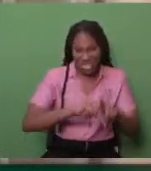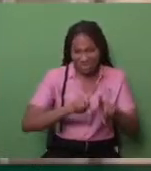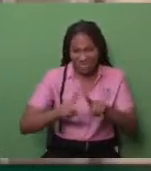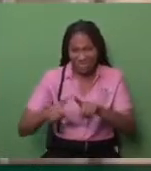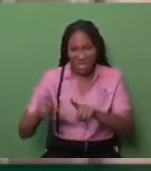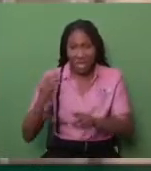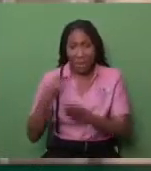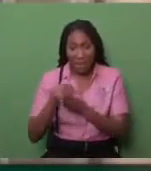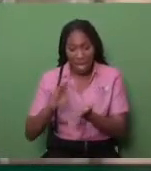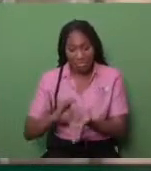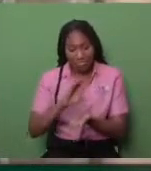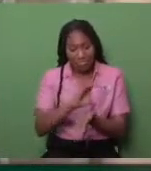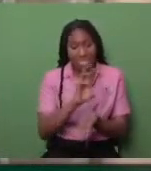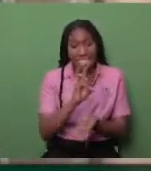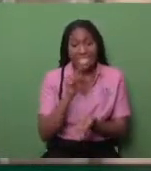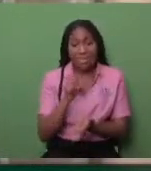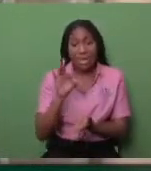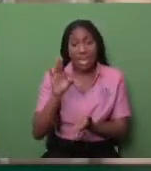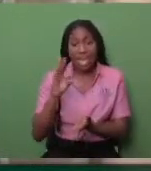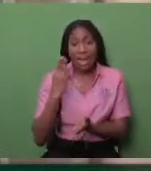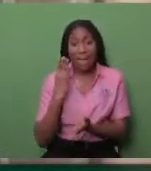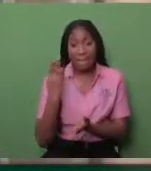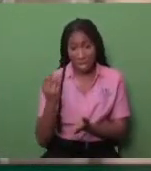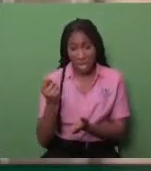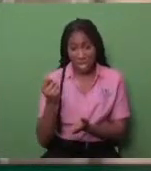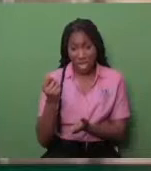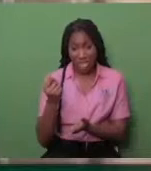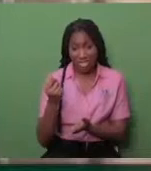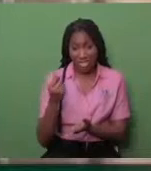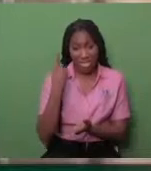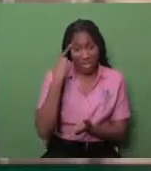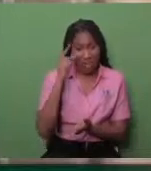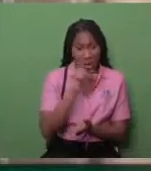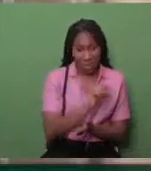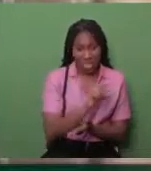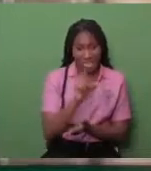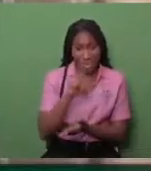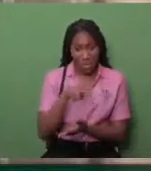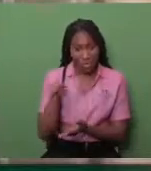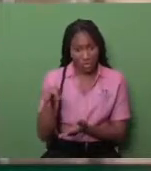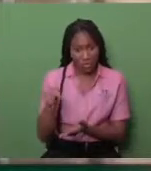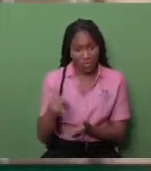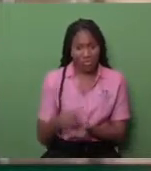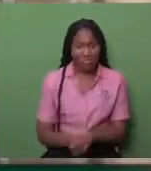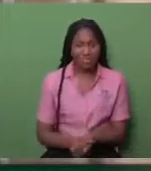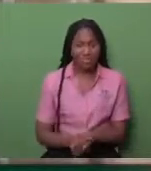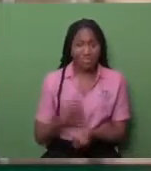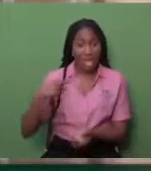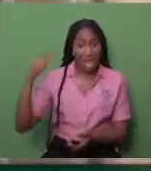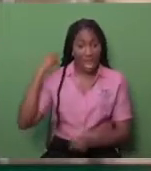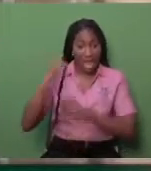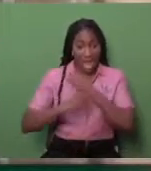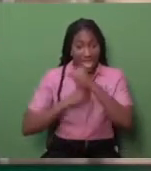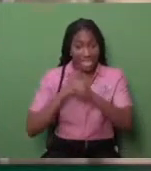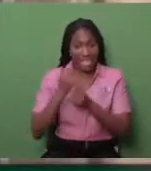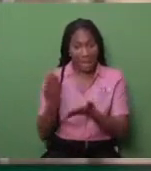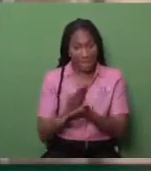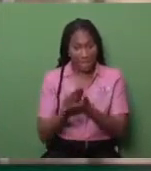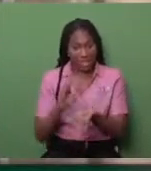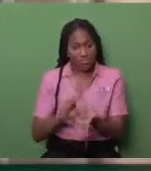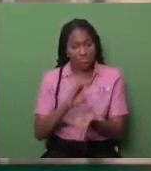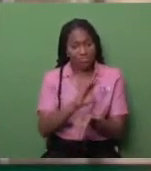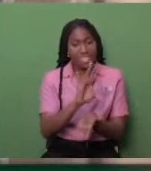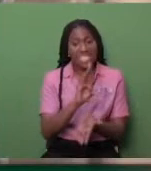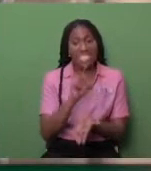of $6.9 billion for fiscal 2022. Last year, the budgeted figure was